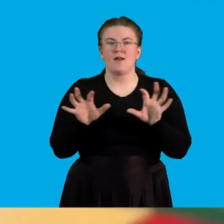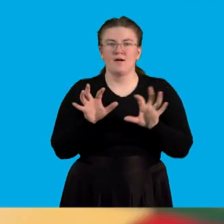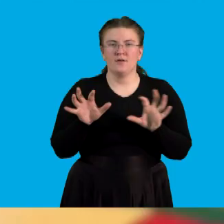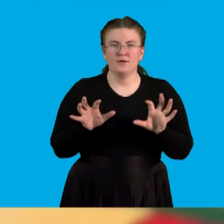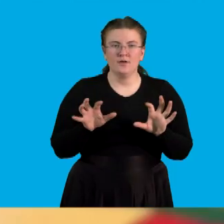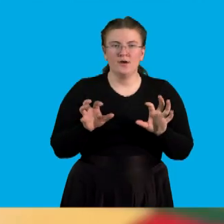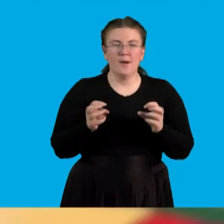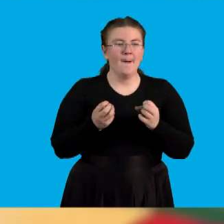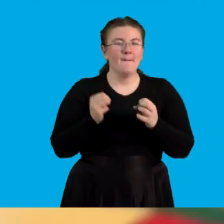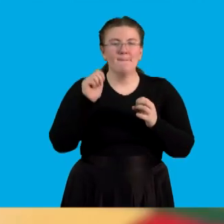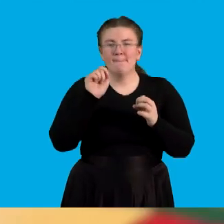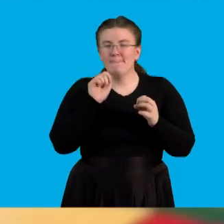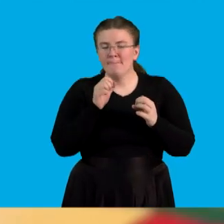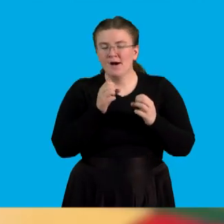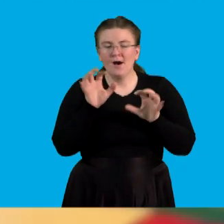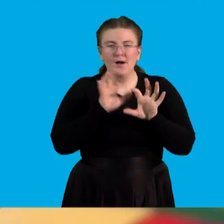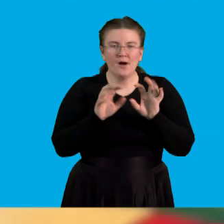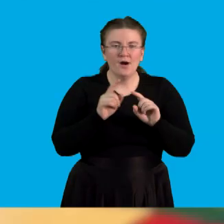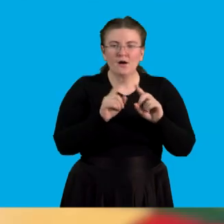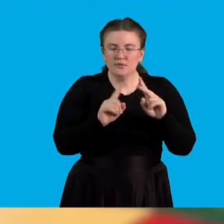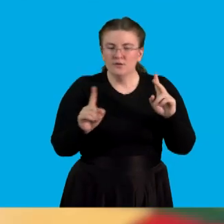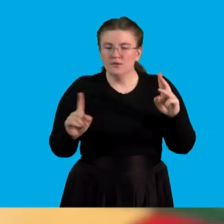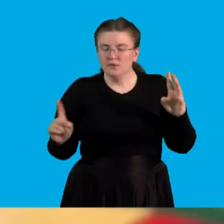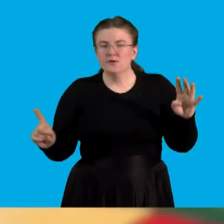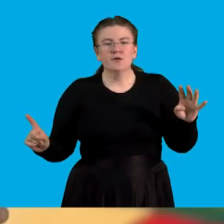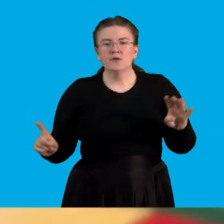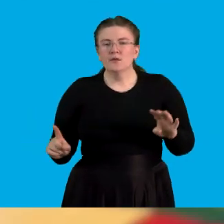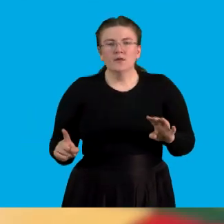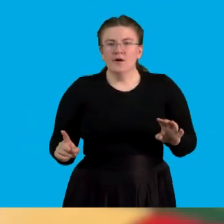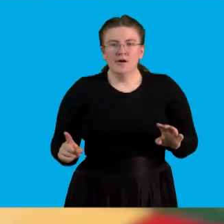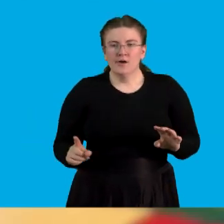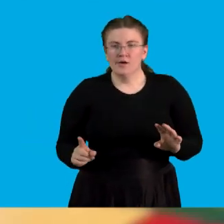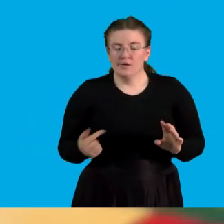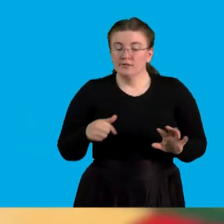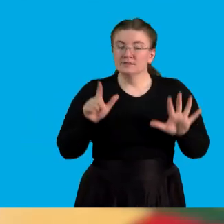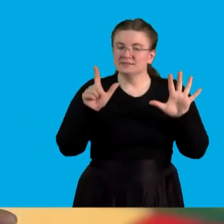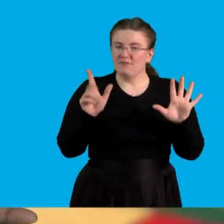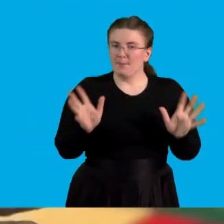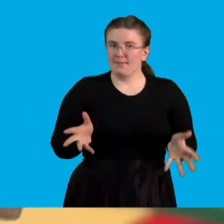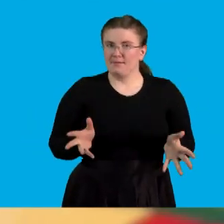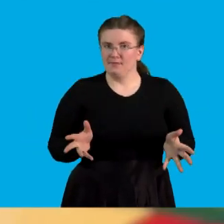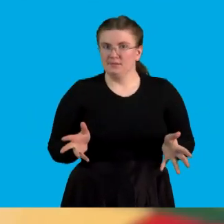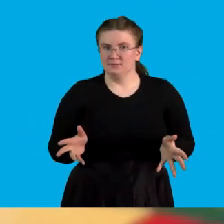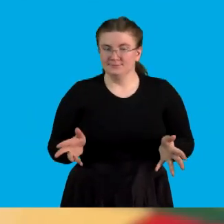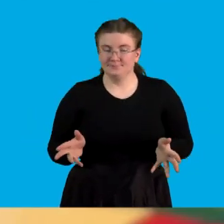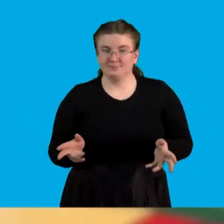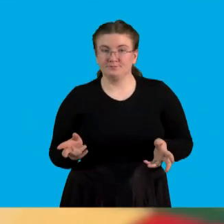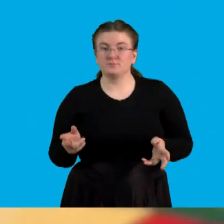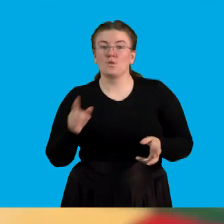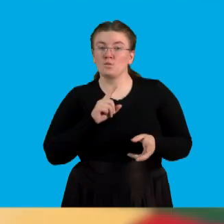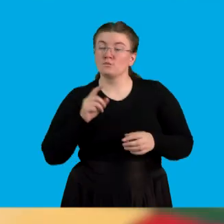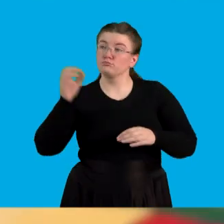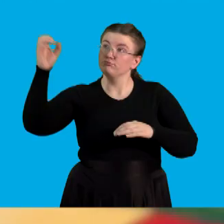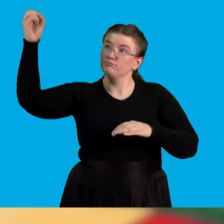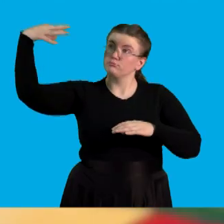colors, not the millions and millions of 7 different groups of colors that are going to be reflected and